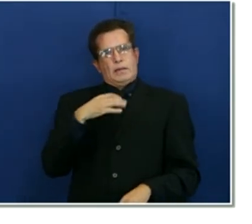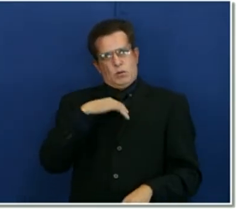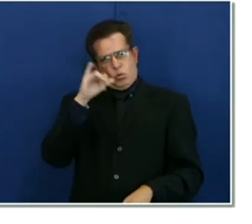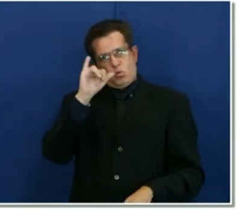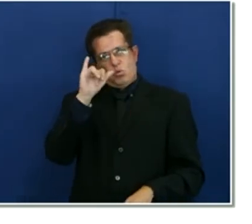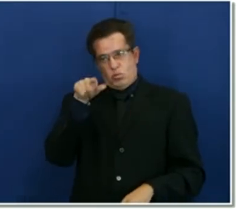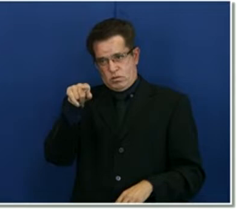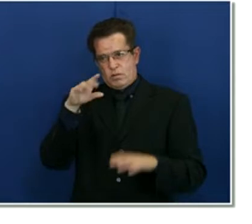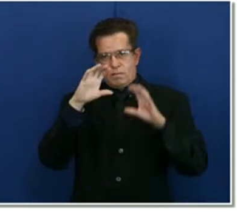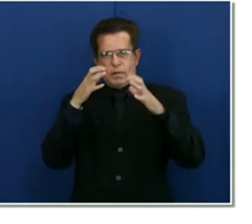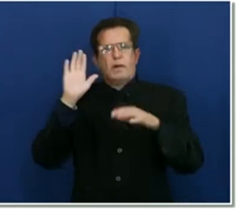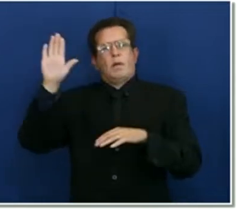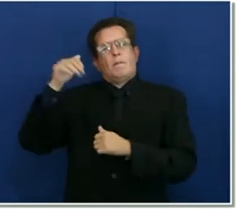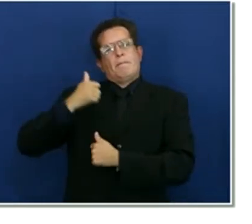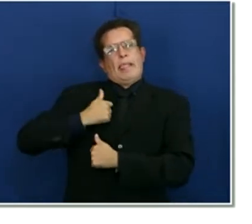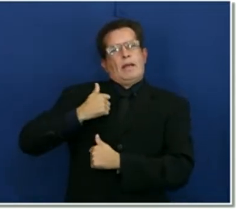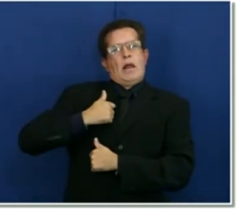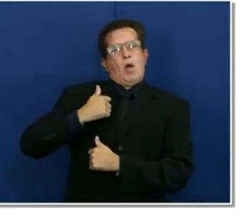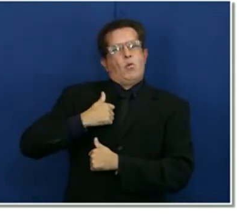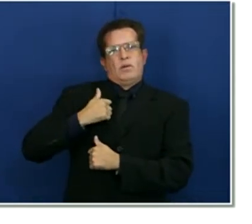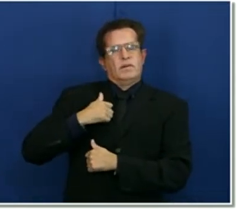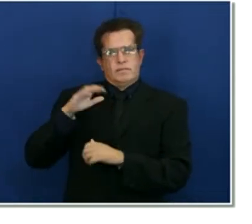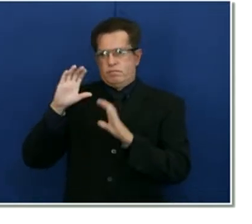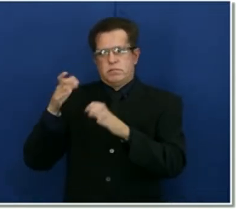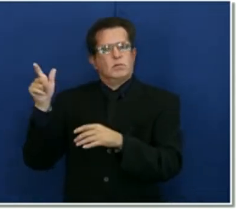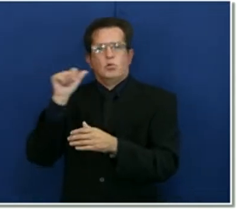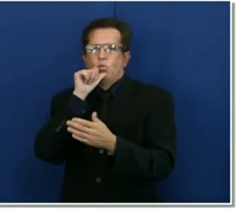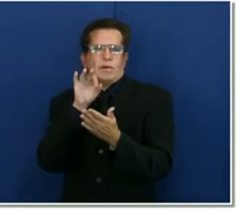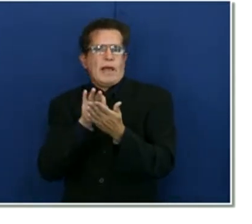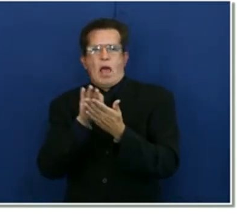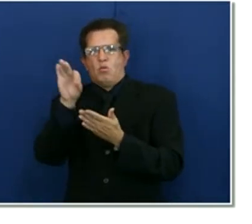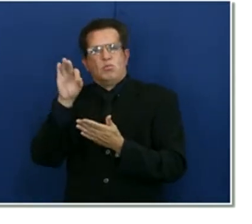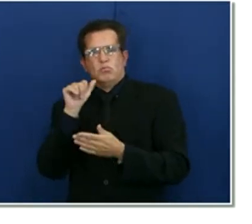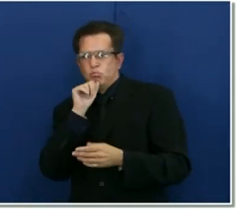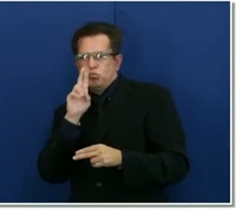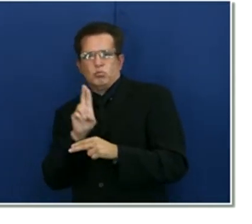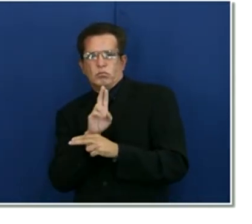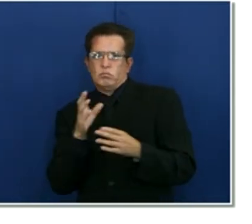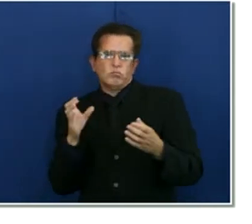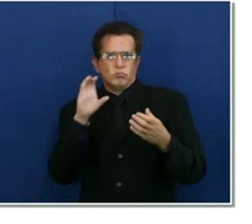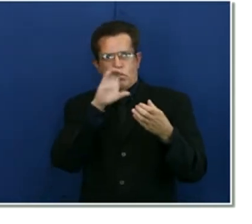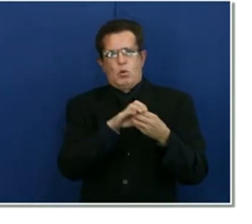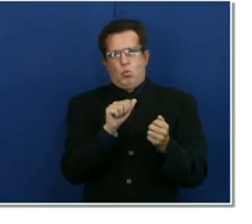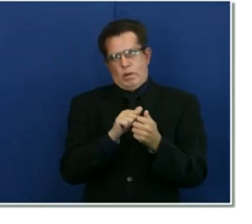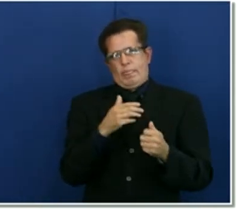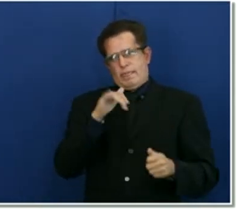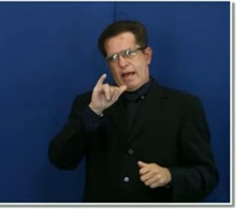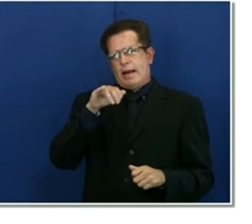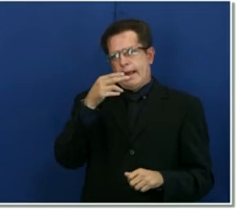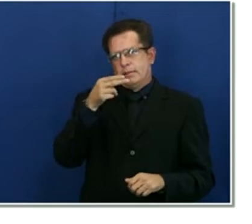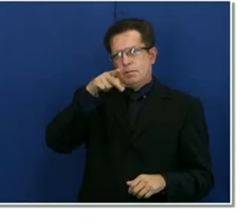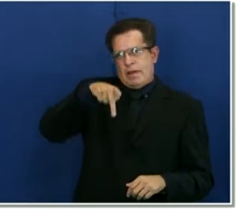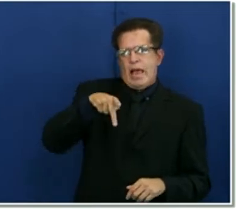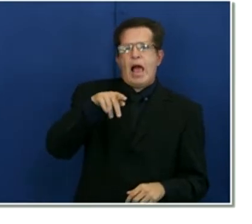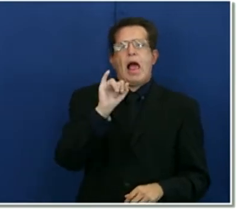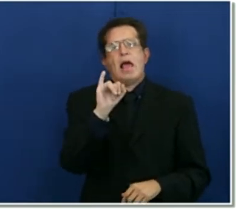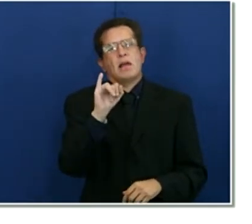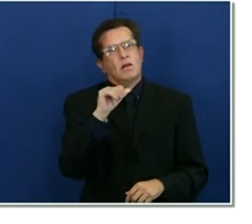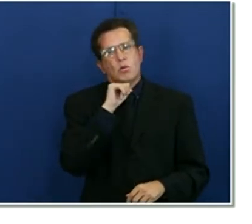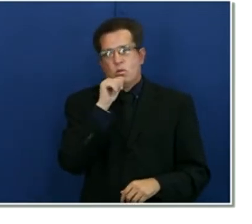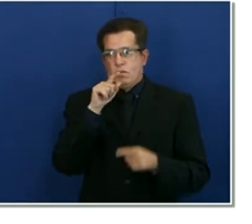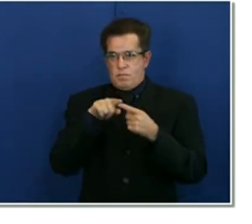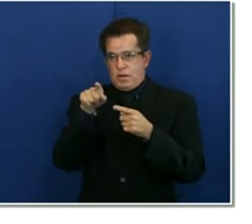dashed areas are military bases and are not applicable in the included in the HPI model. The